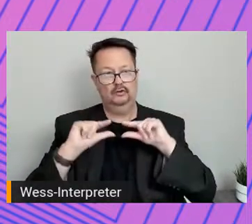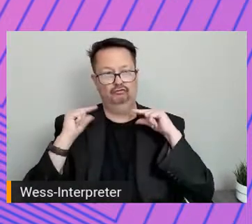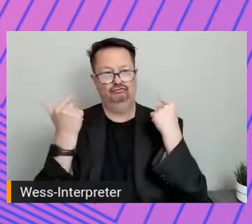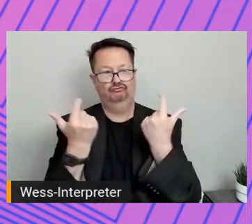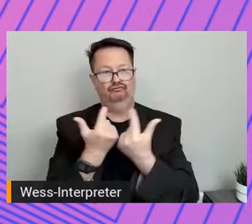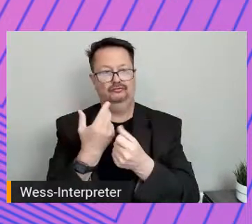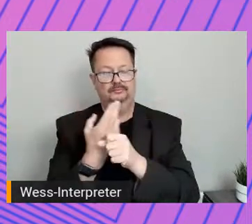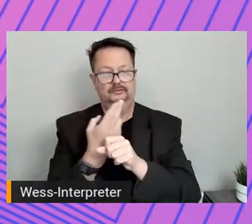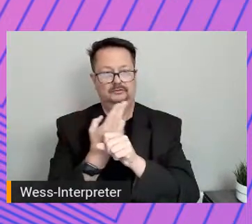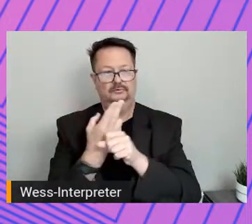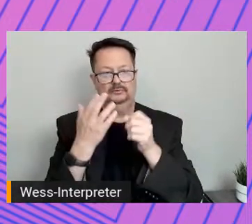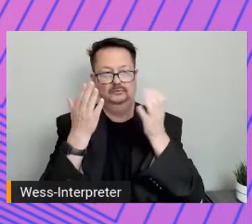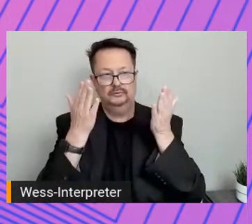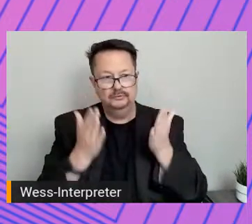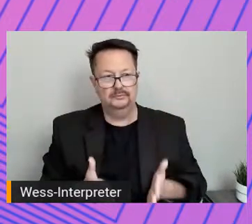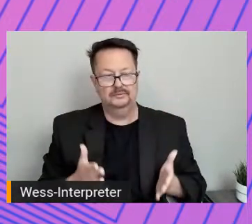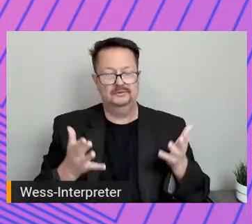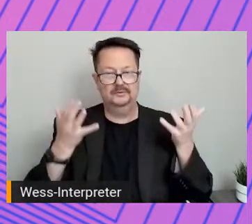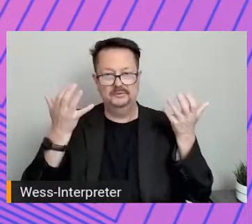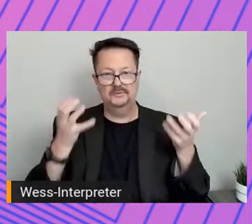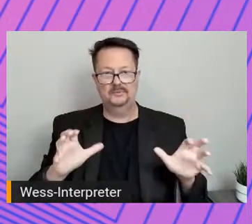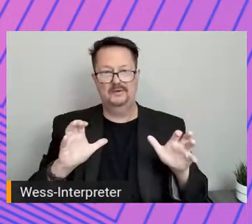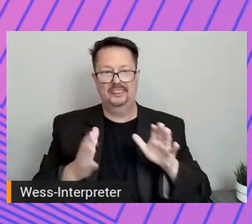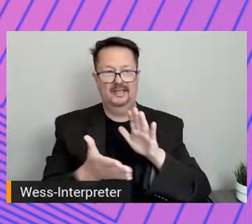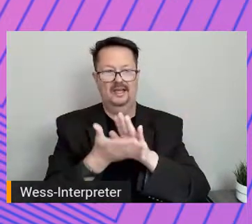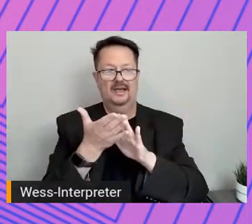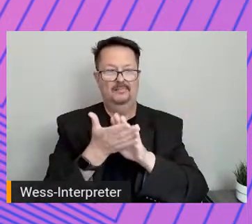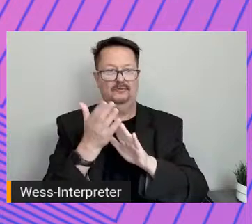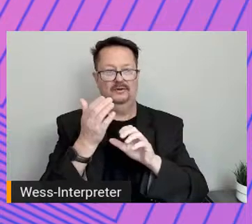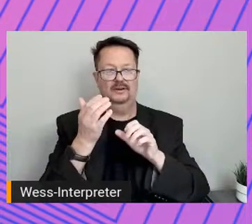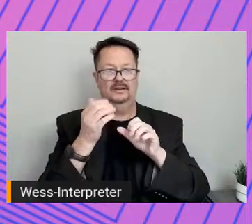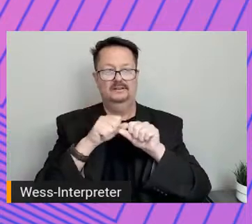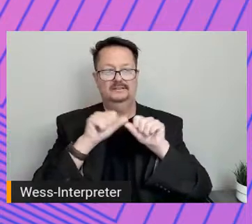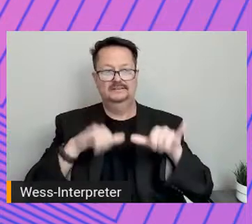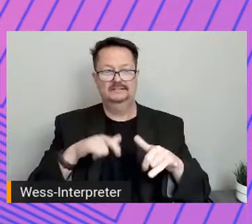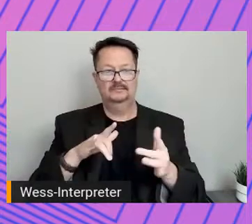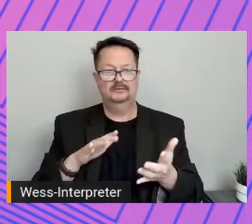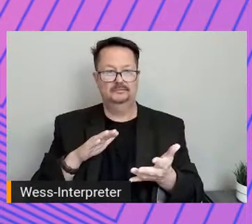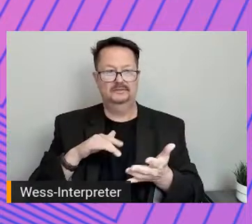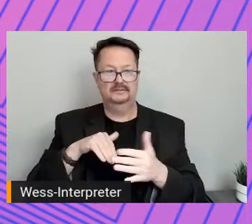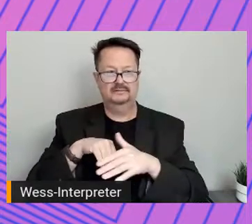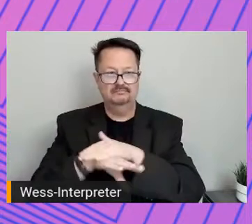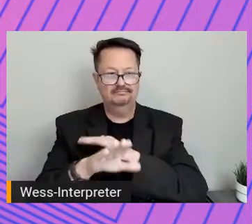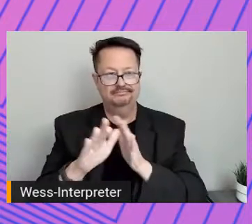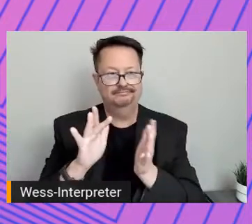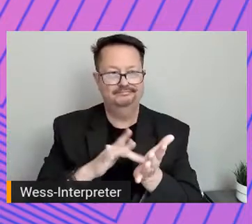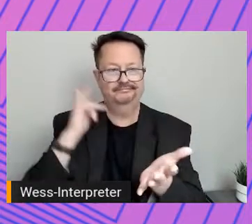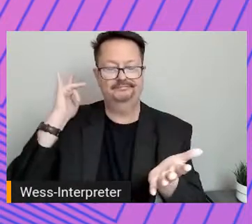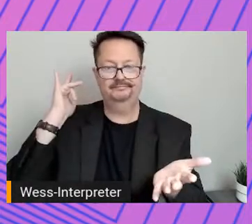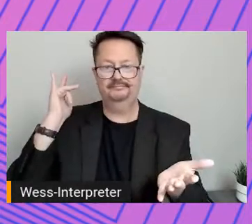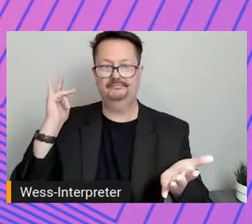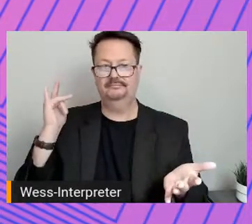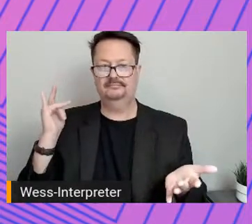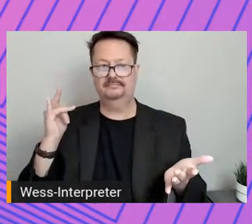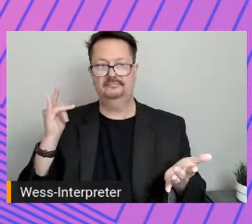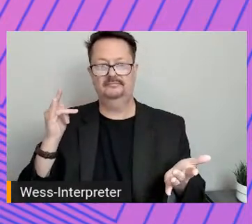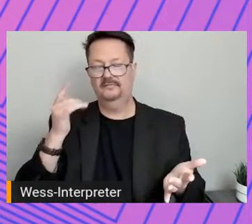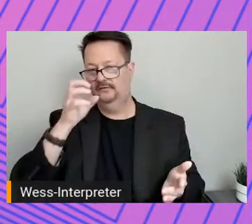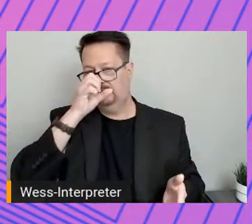want the operating system to be taken advantage of, or because of potential attacks from a